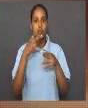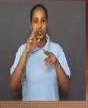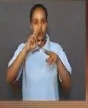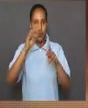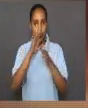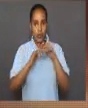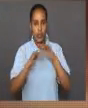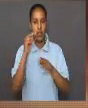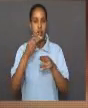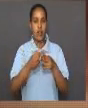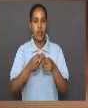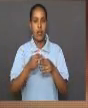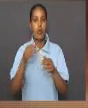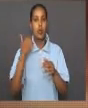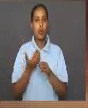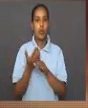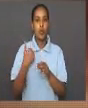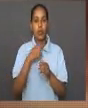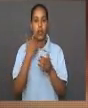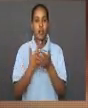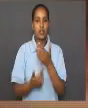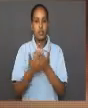the principle we are discussing today.